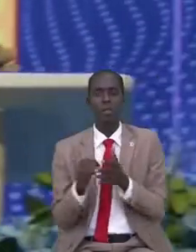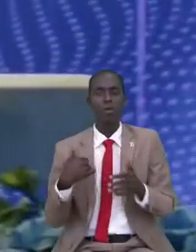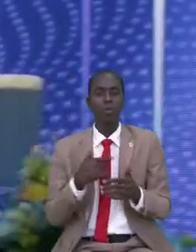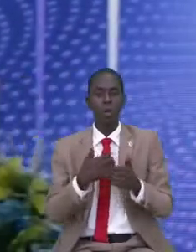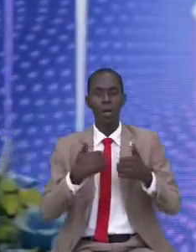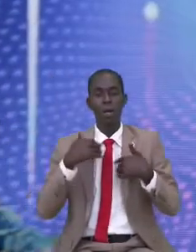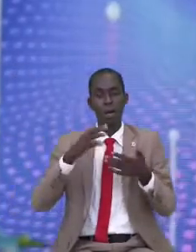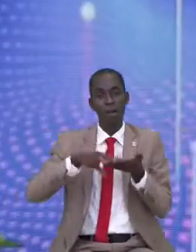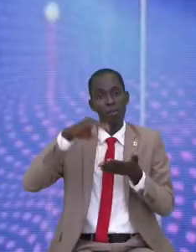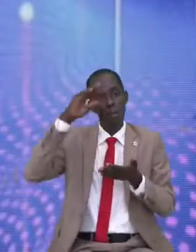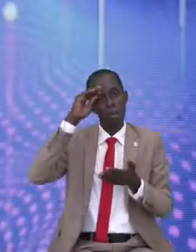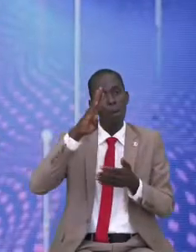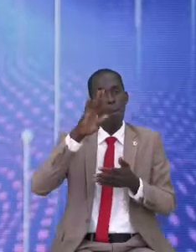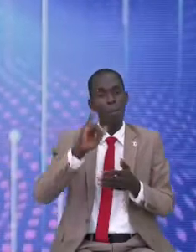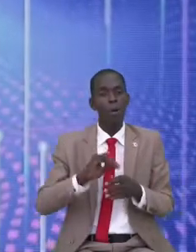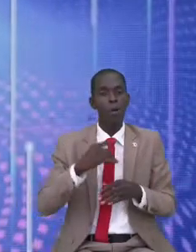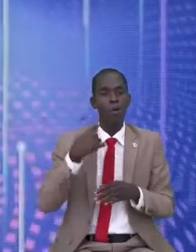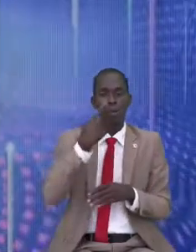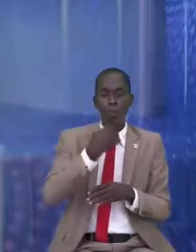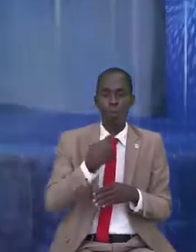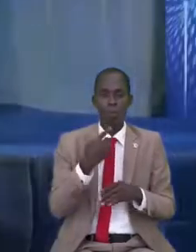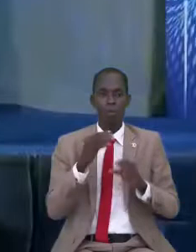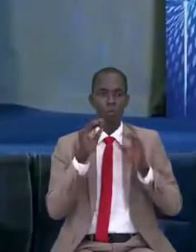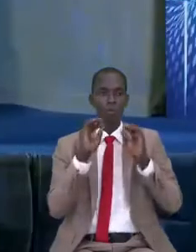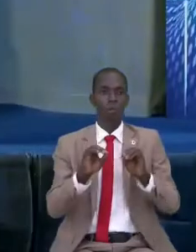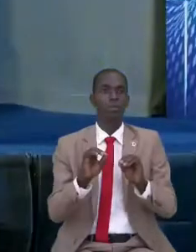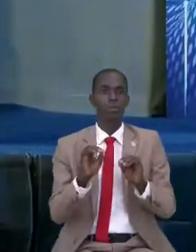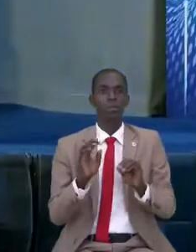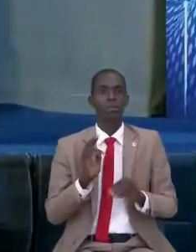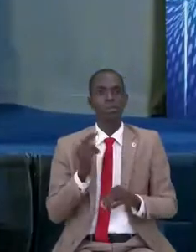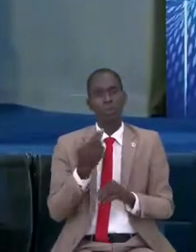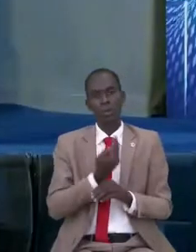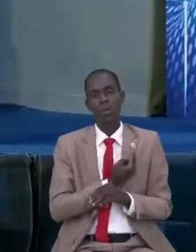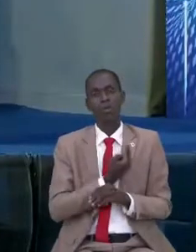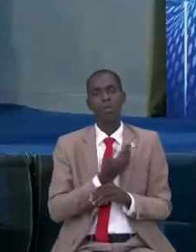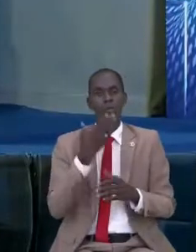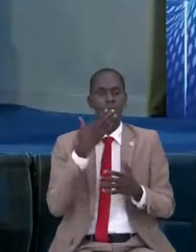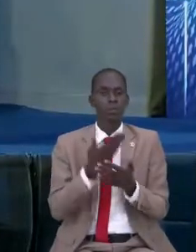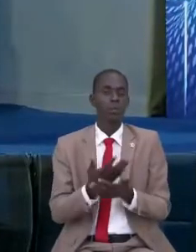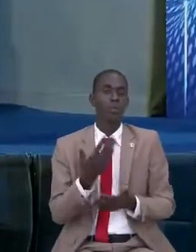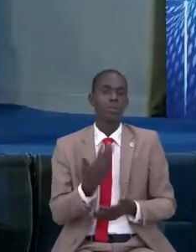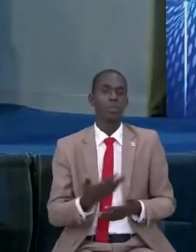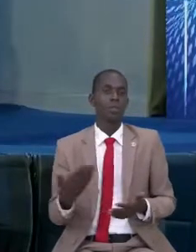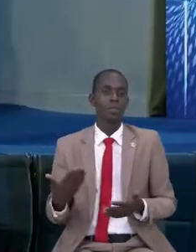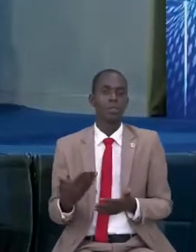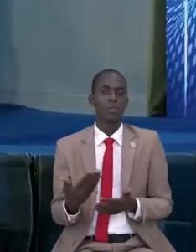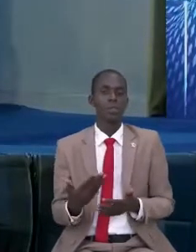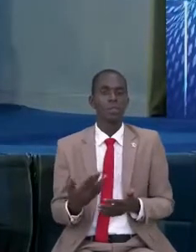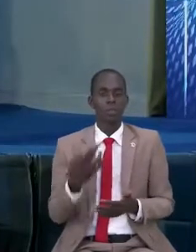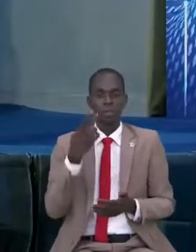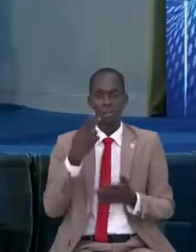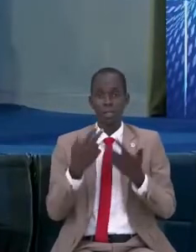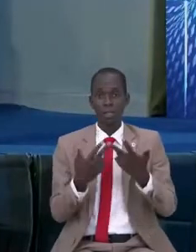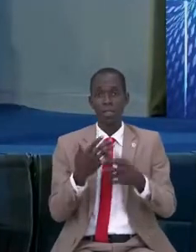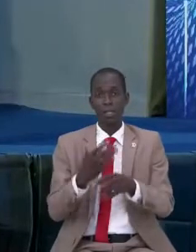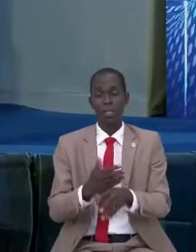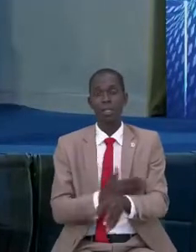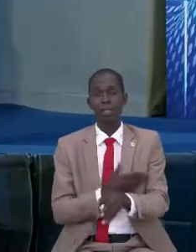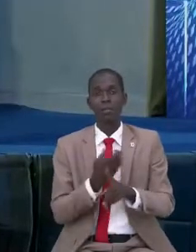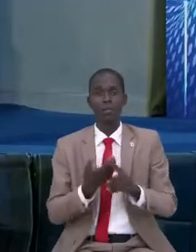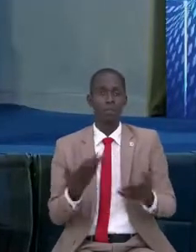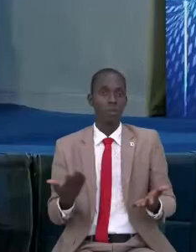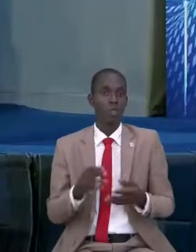by those who teach us good things. We're looking at three things here.